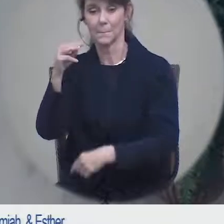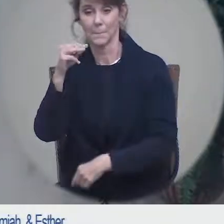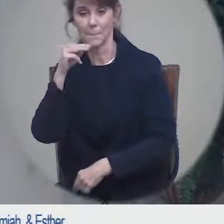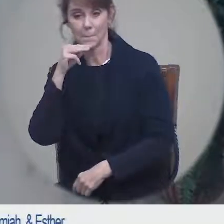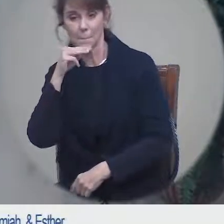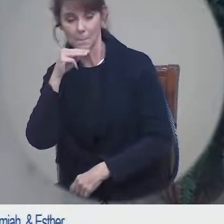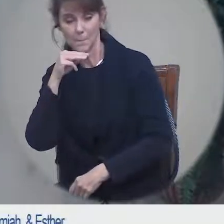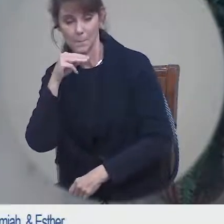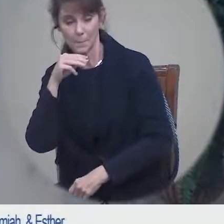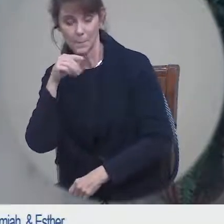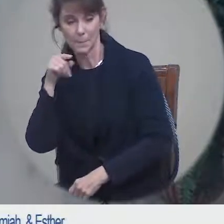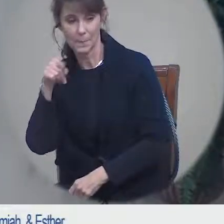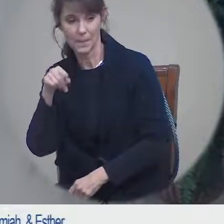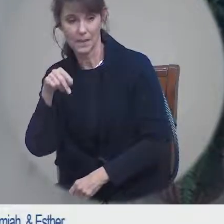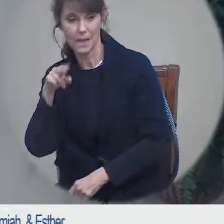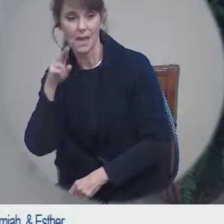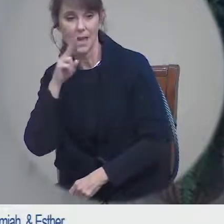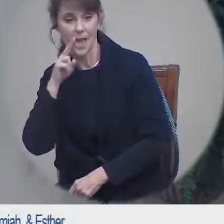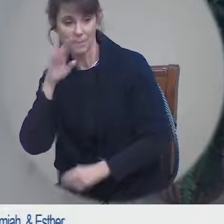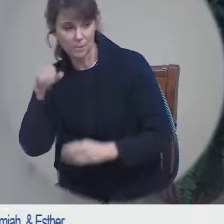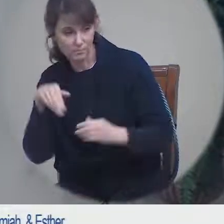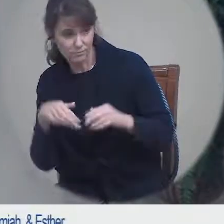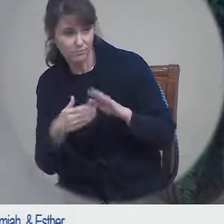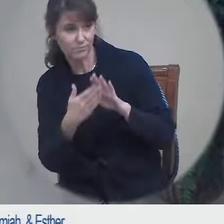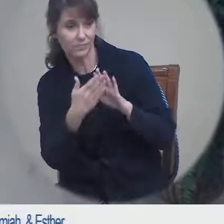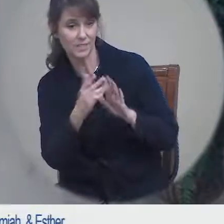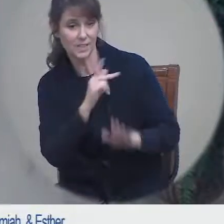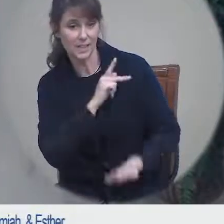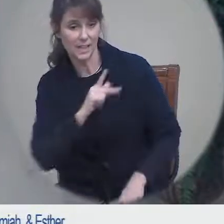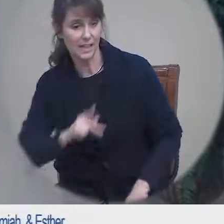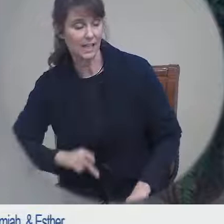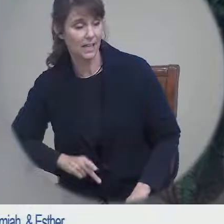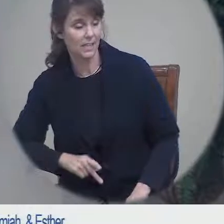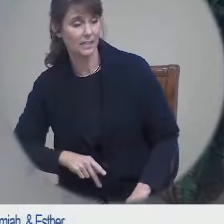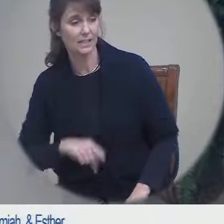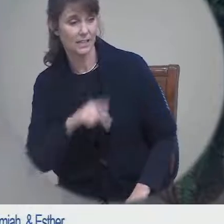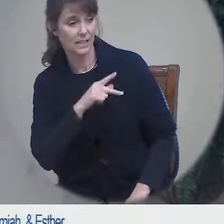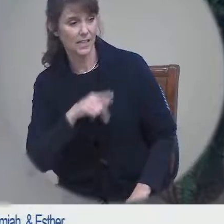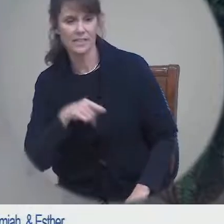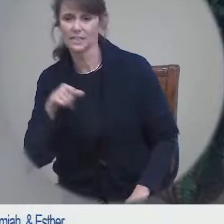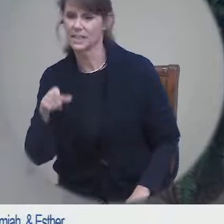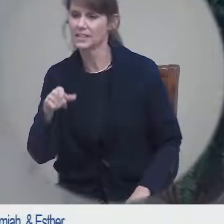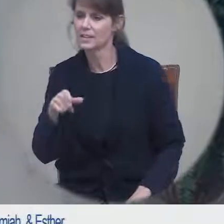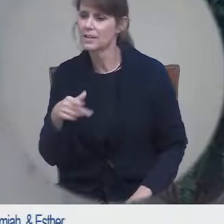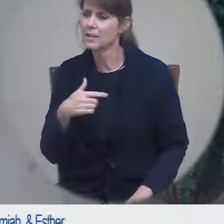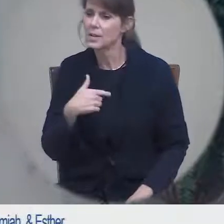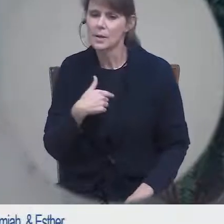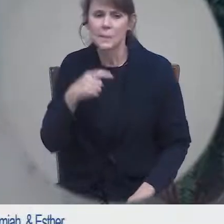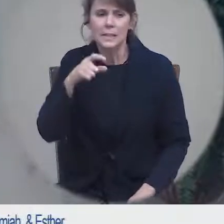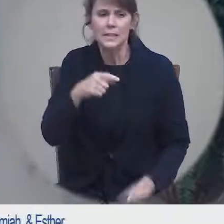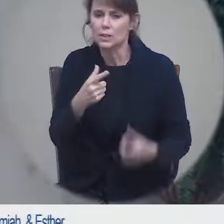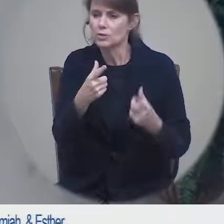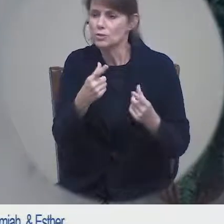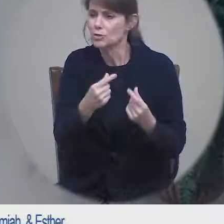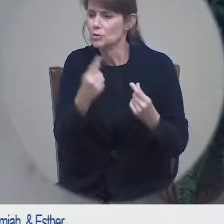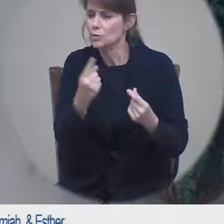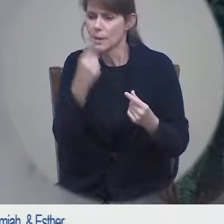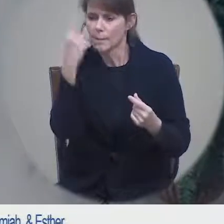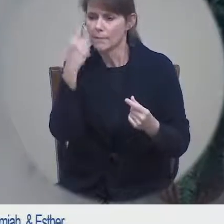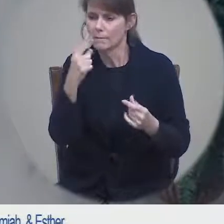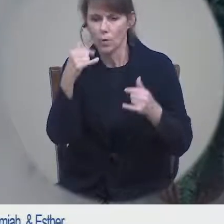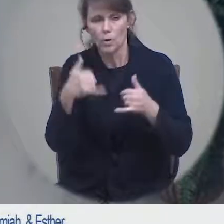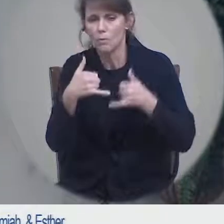verse 6, so Haman came in, and the king said to him, what is to be done for the man whom the king desires to